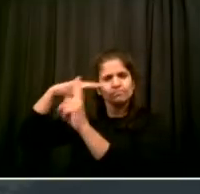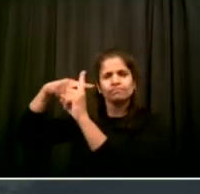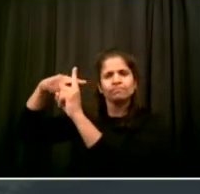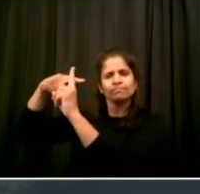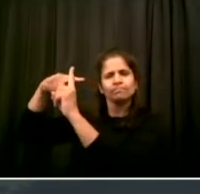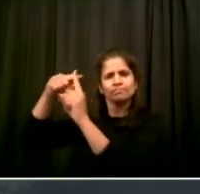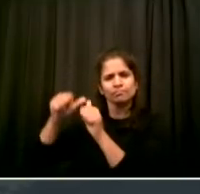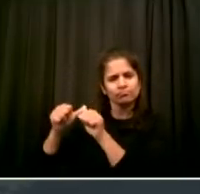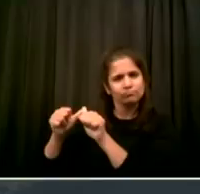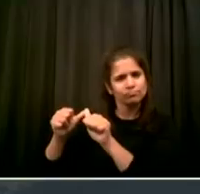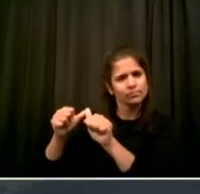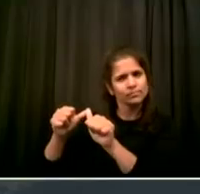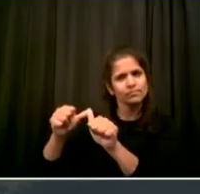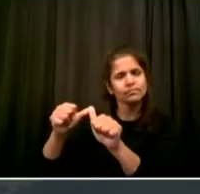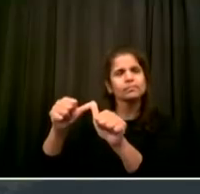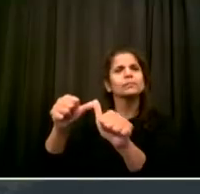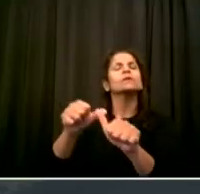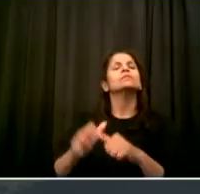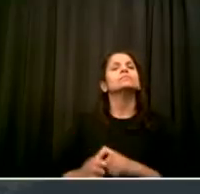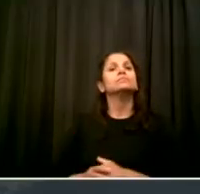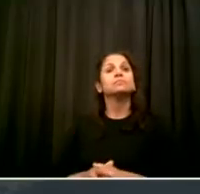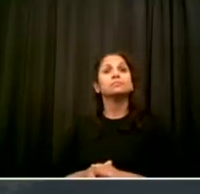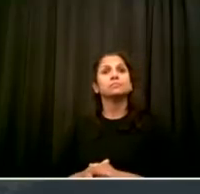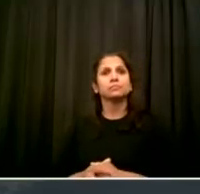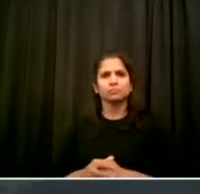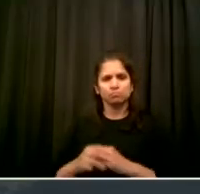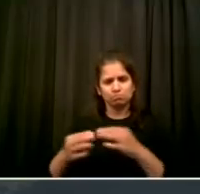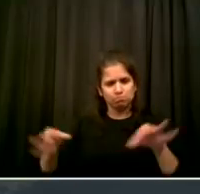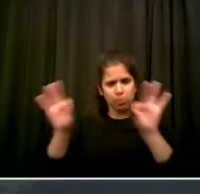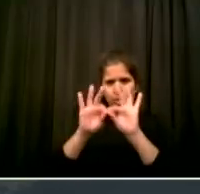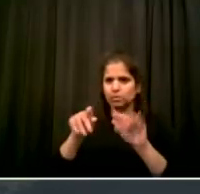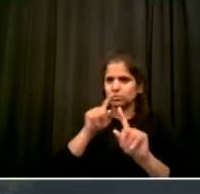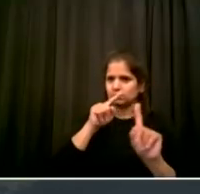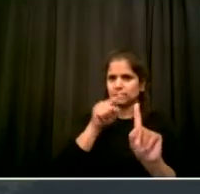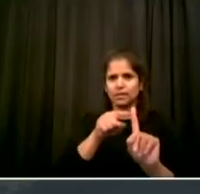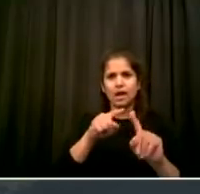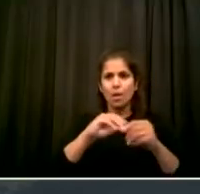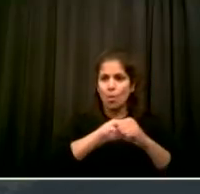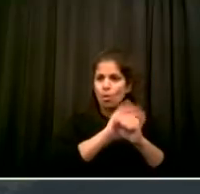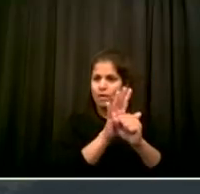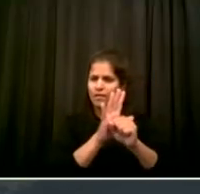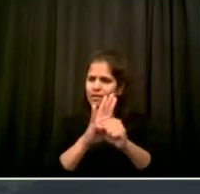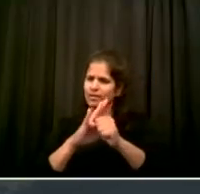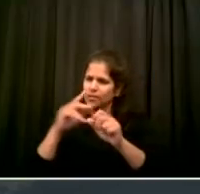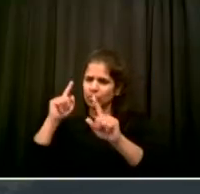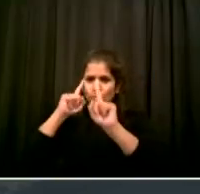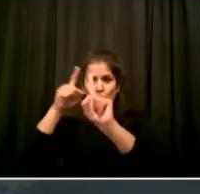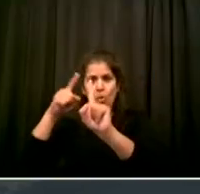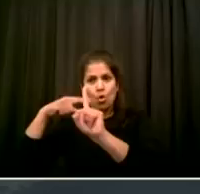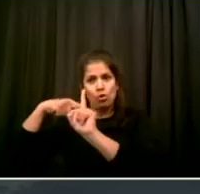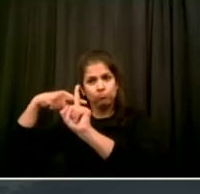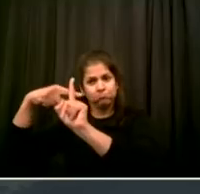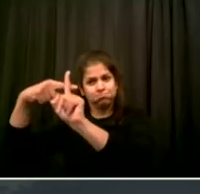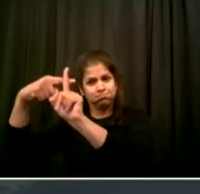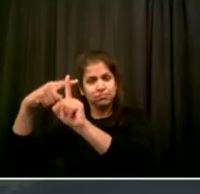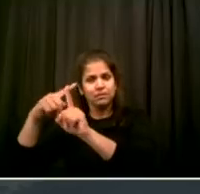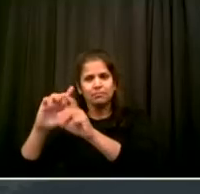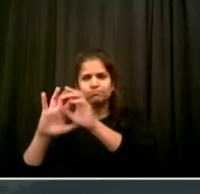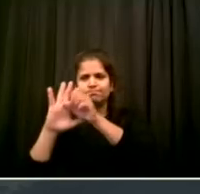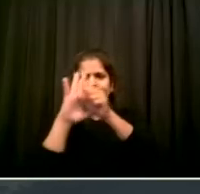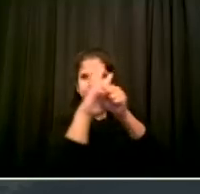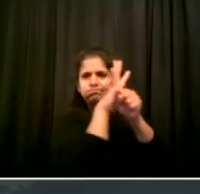piece of the strategy. But what I heard was people recognizing that the values in New York City, what has made New York City